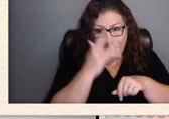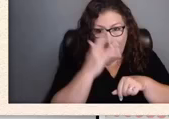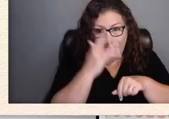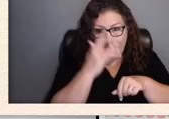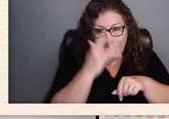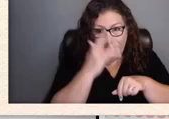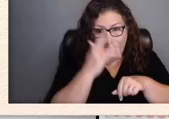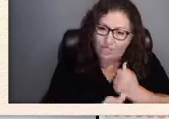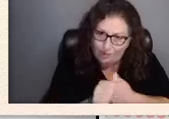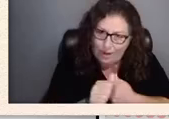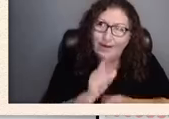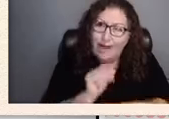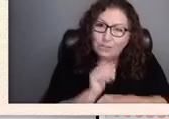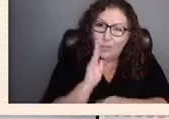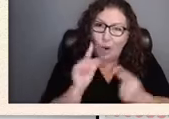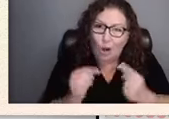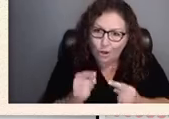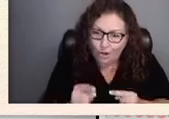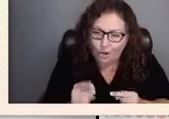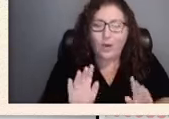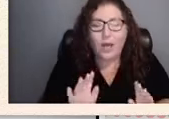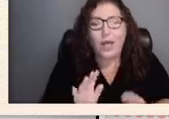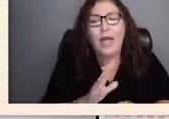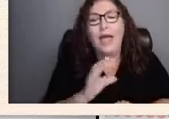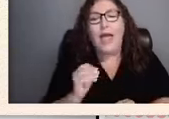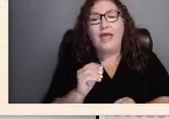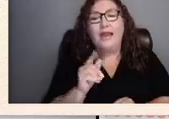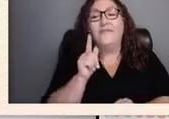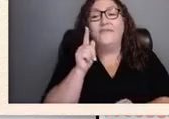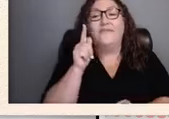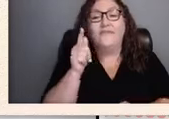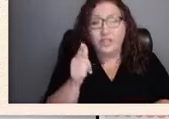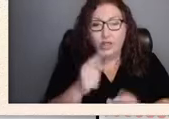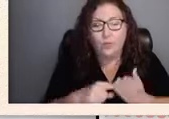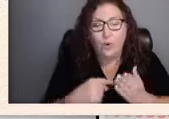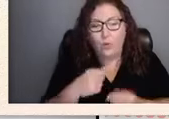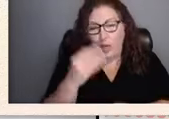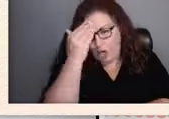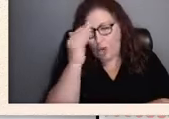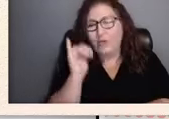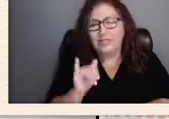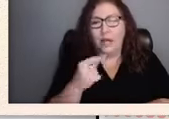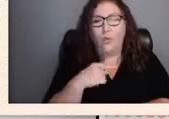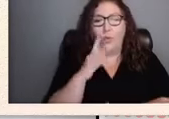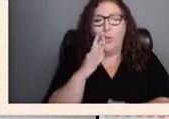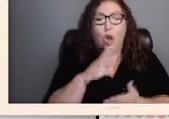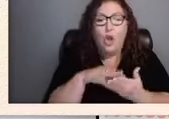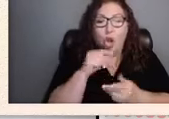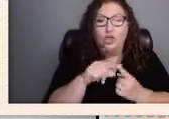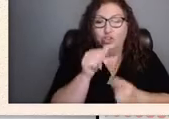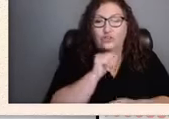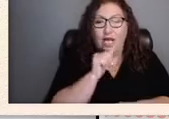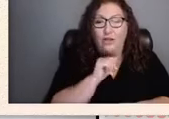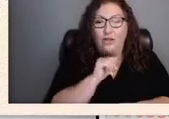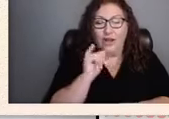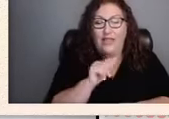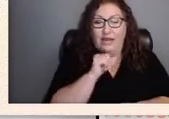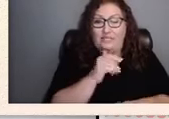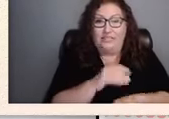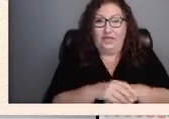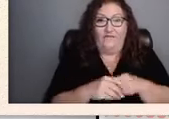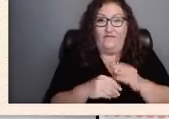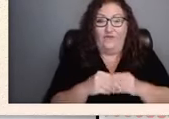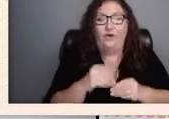you. And eventually, what we know is that we will learn to tolerate that discomfort for longer and longer periods of